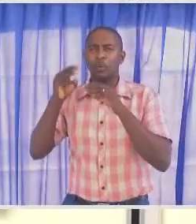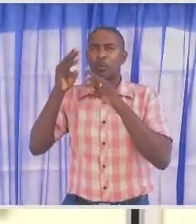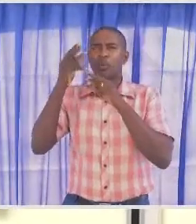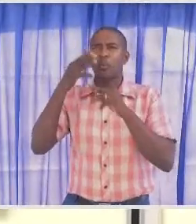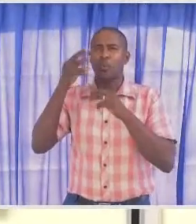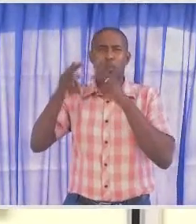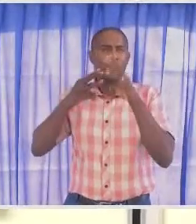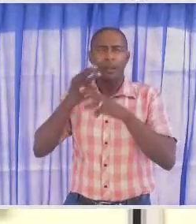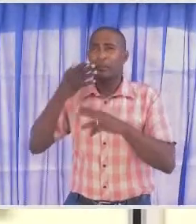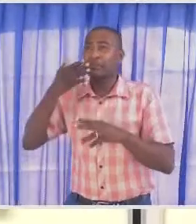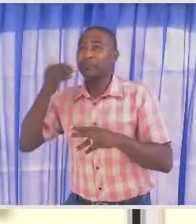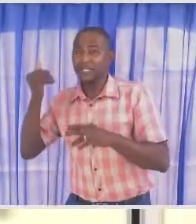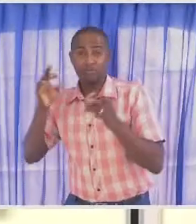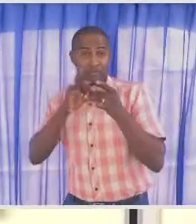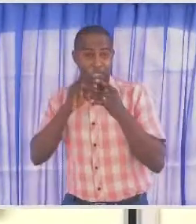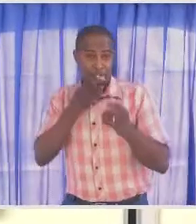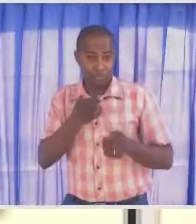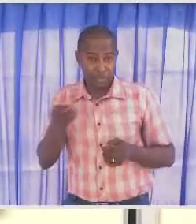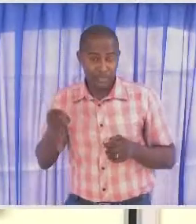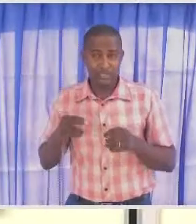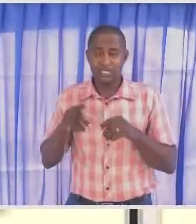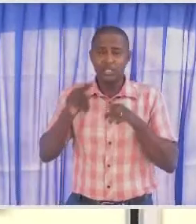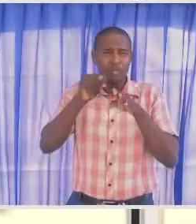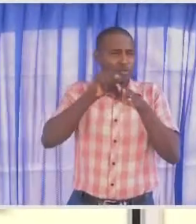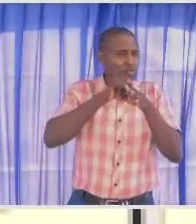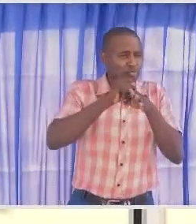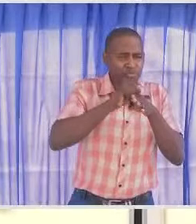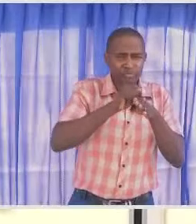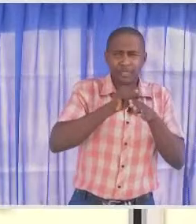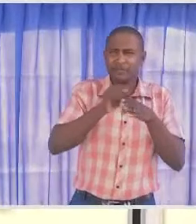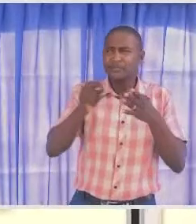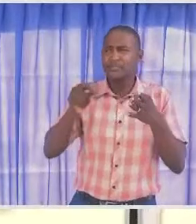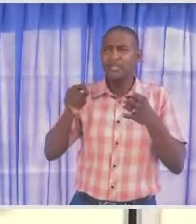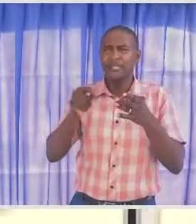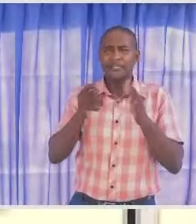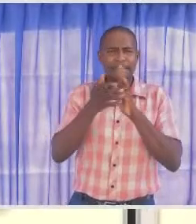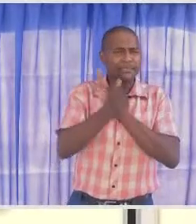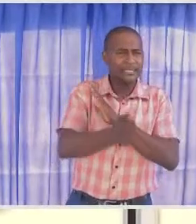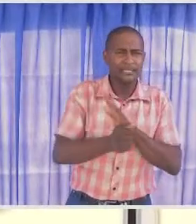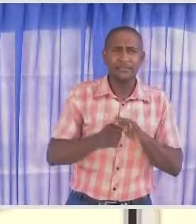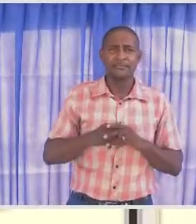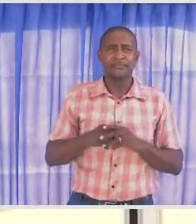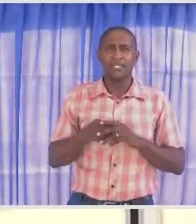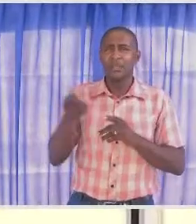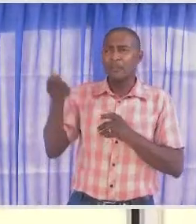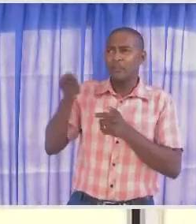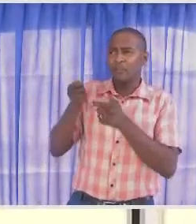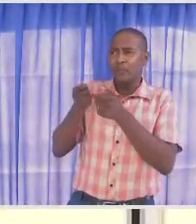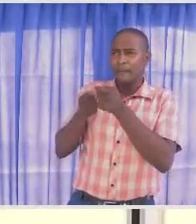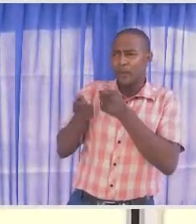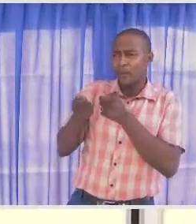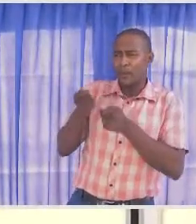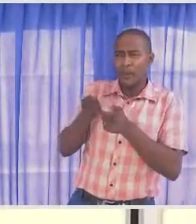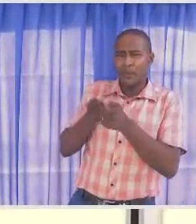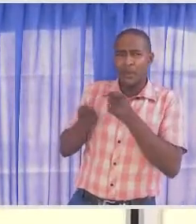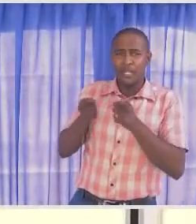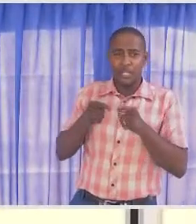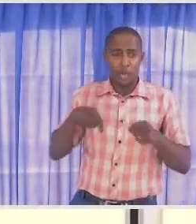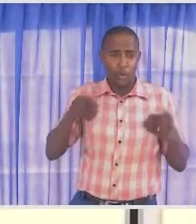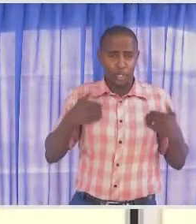of resources, in terms of training expertise, they are pulling their youth